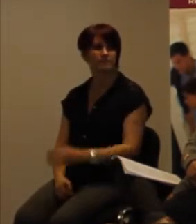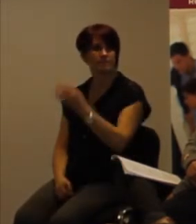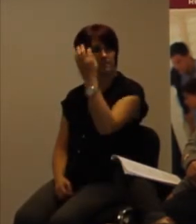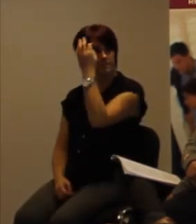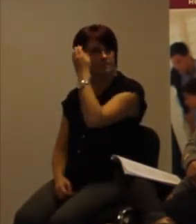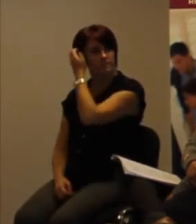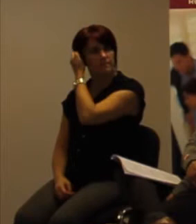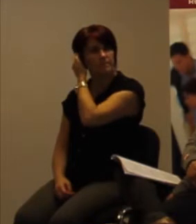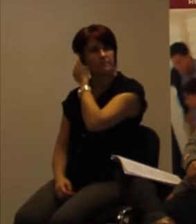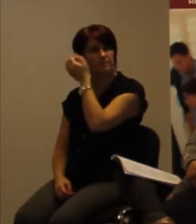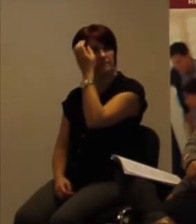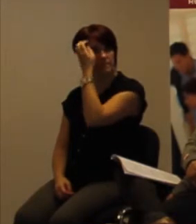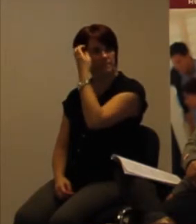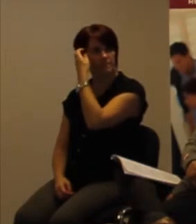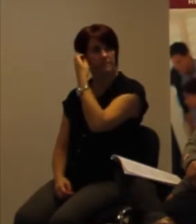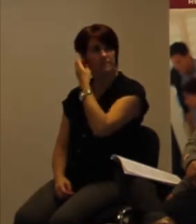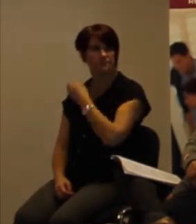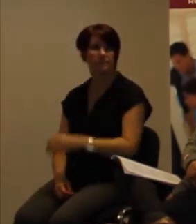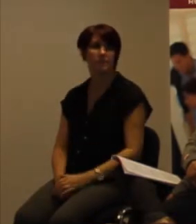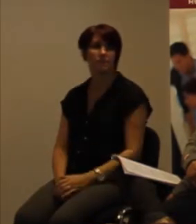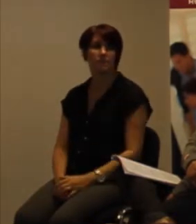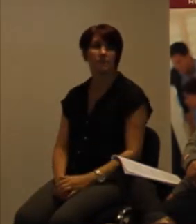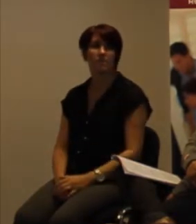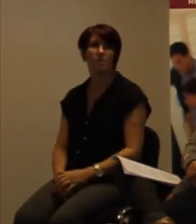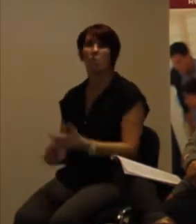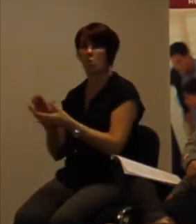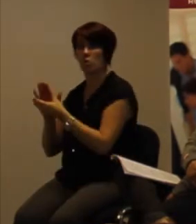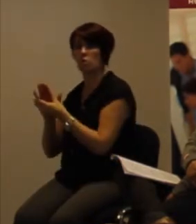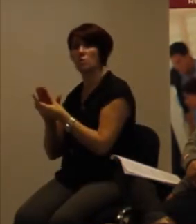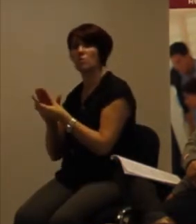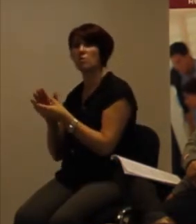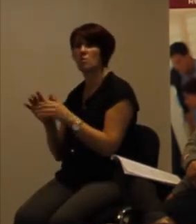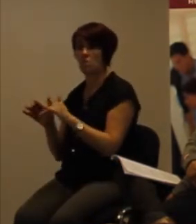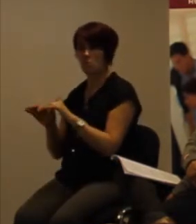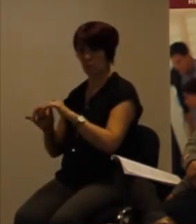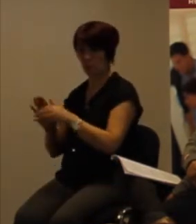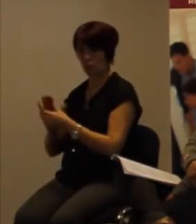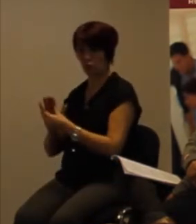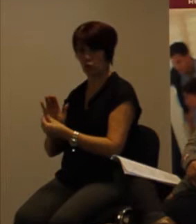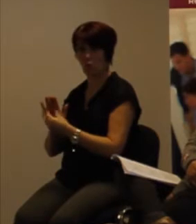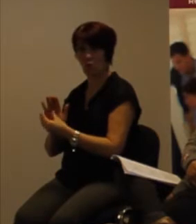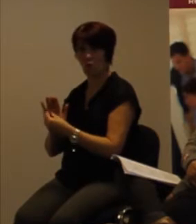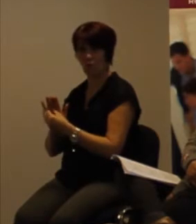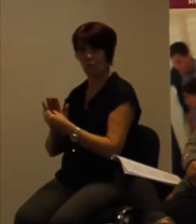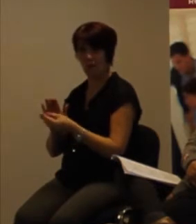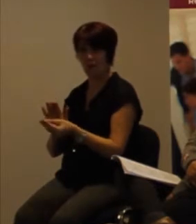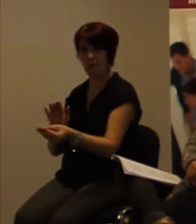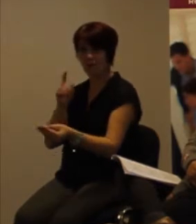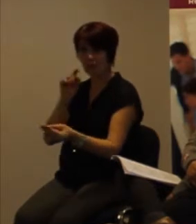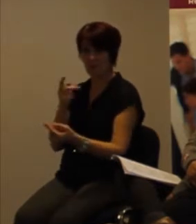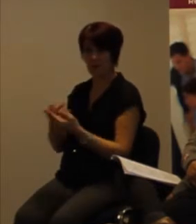assessment, or that the software doesn't have other functionality which would confer advantage which they don't